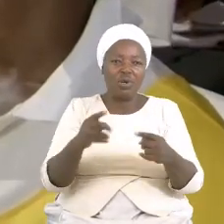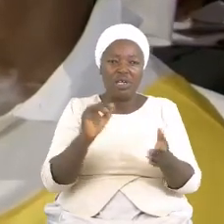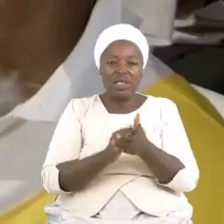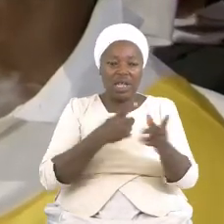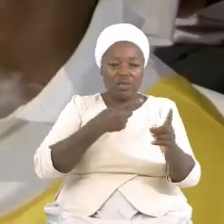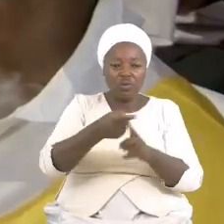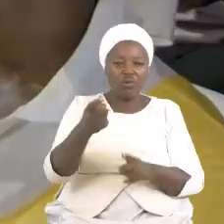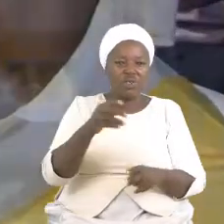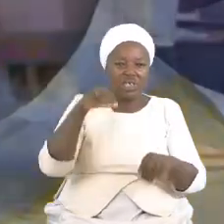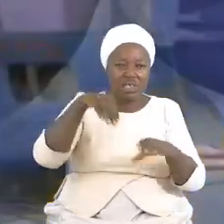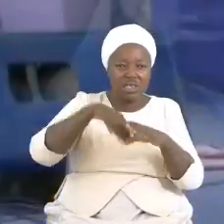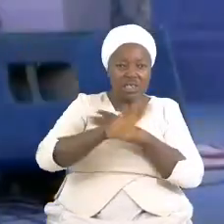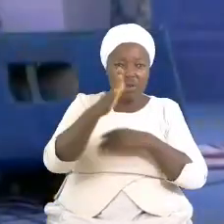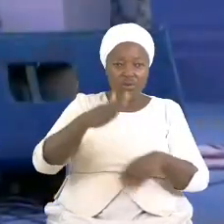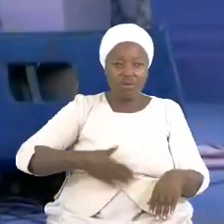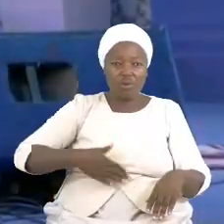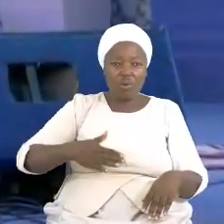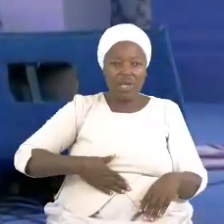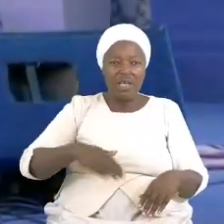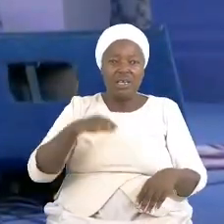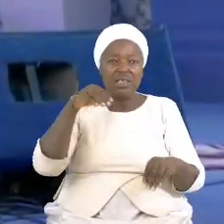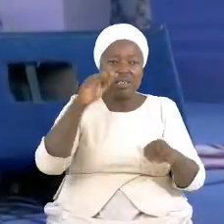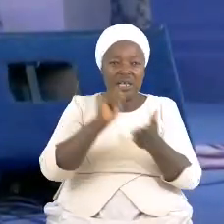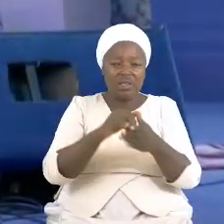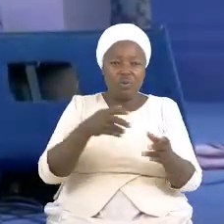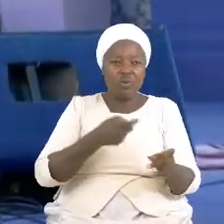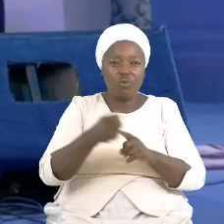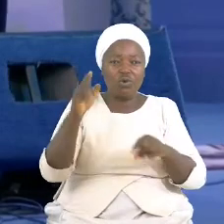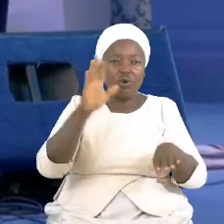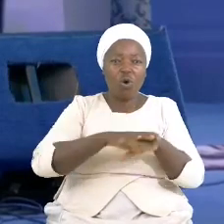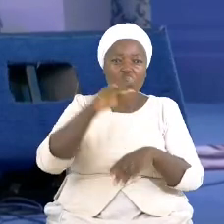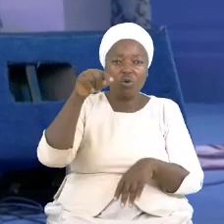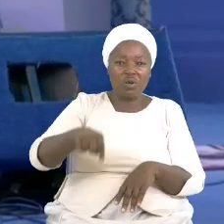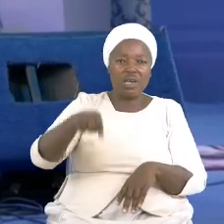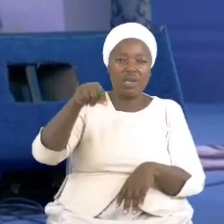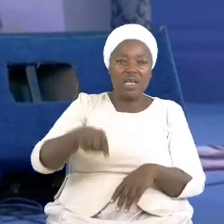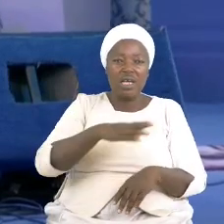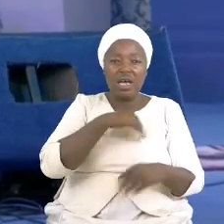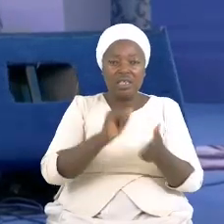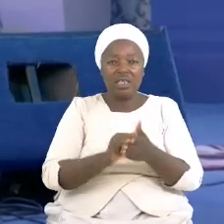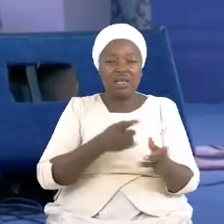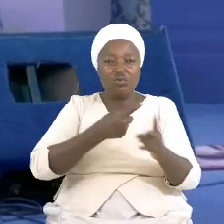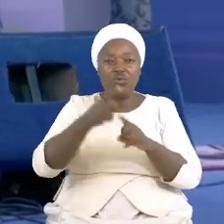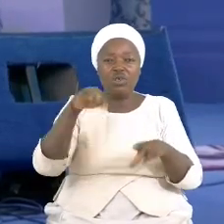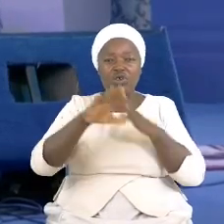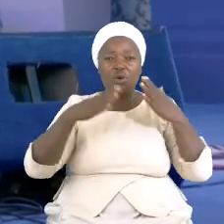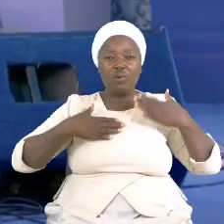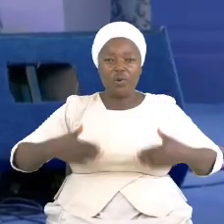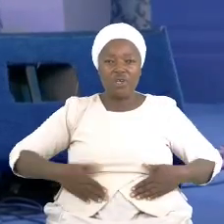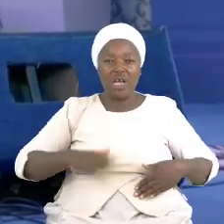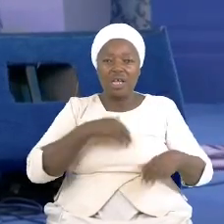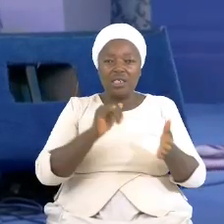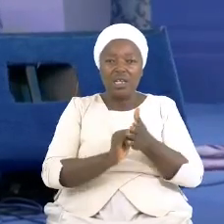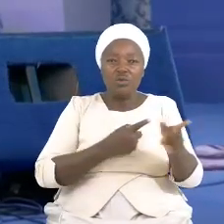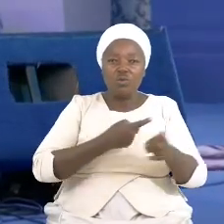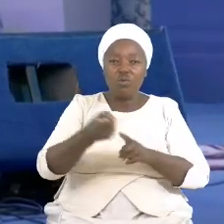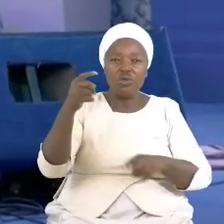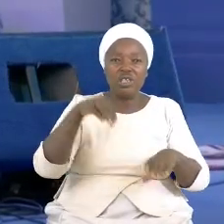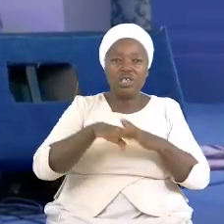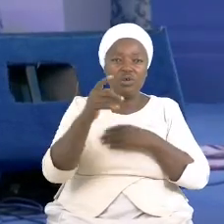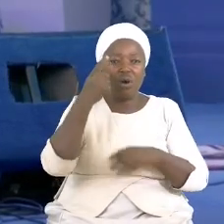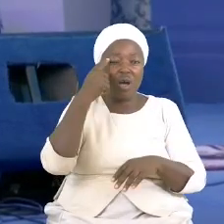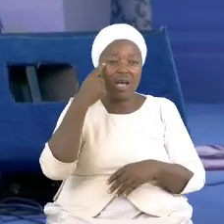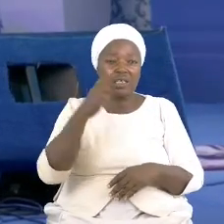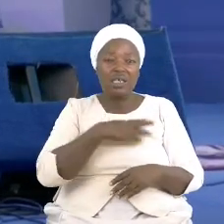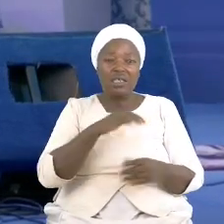your stomach, that wound on your leg, and that wound in your body, and that wound in your eyes that have